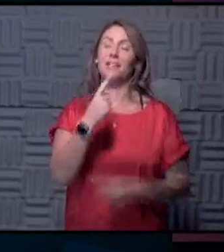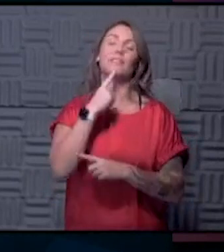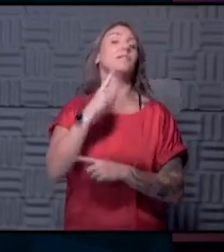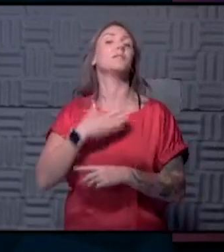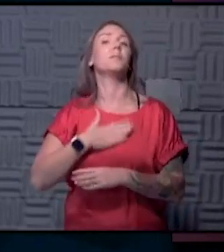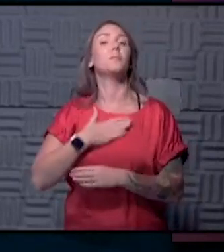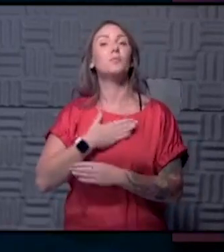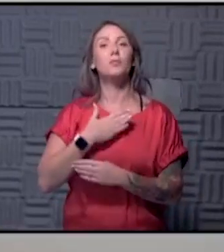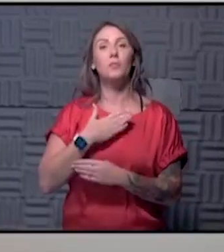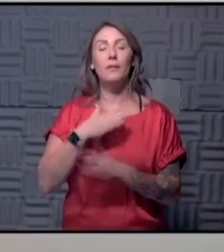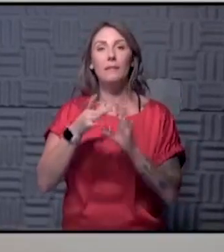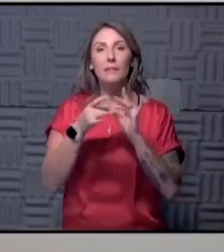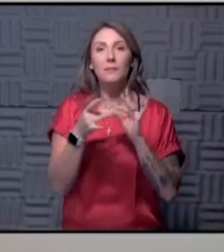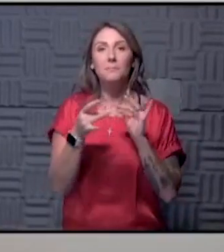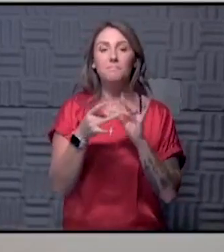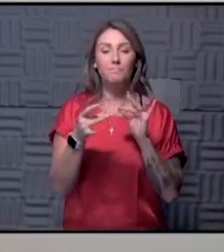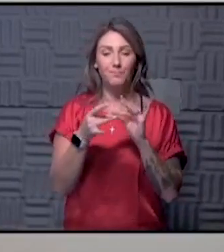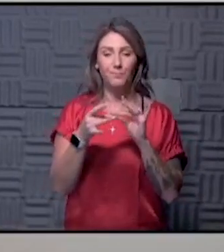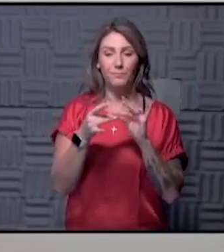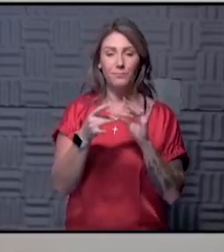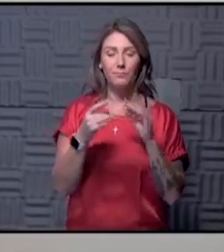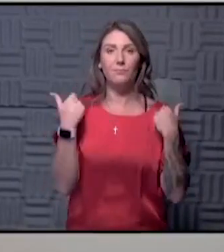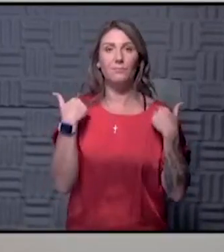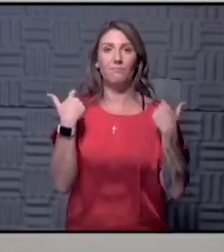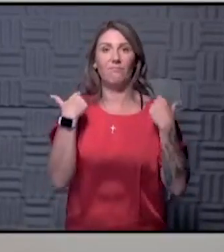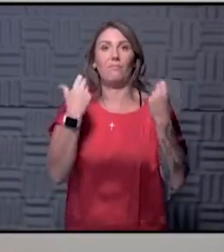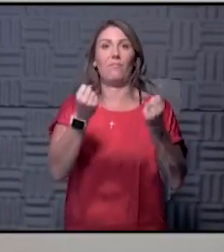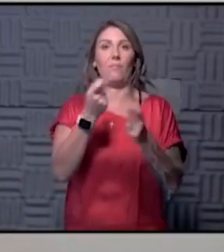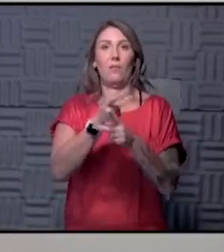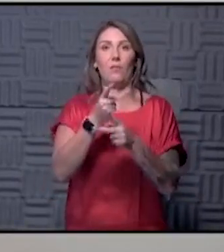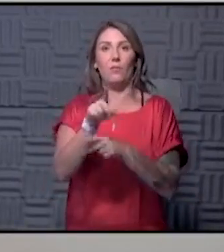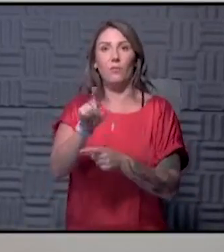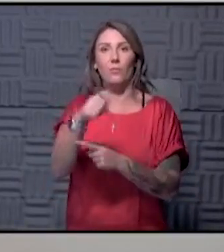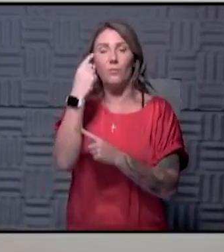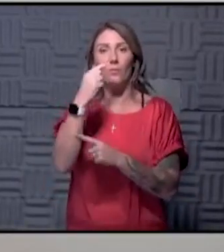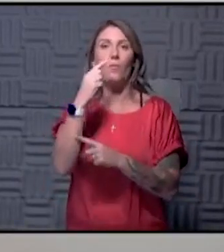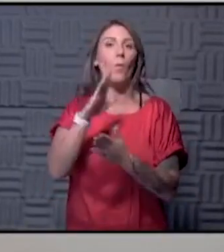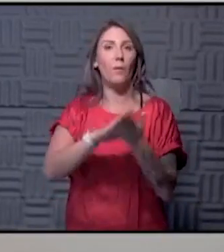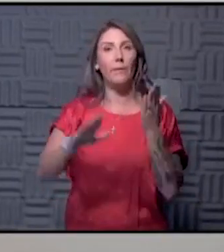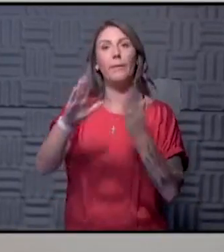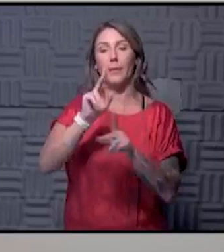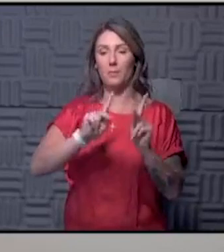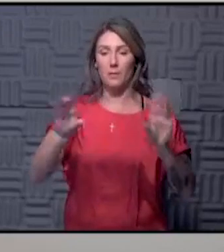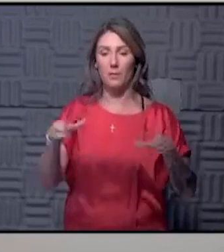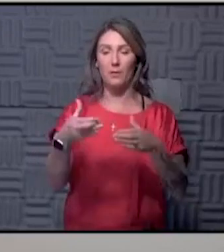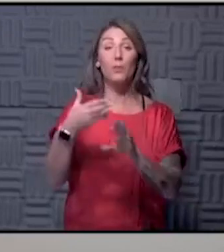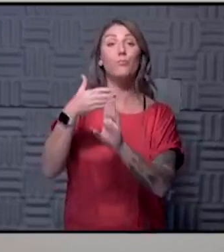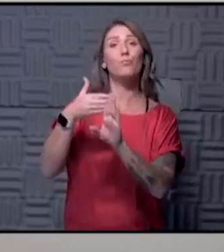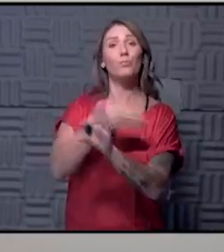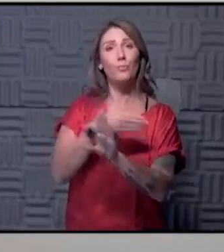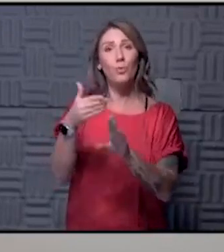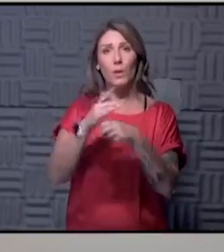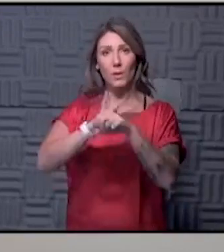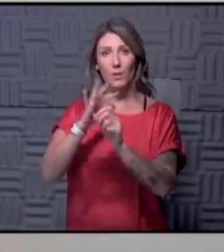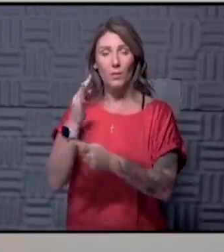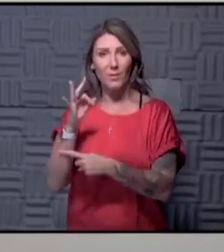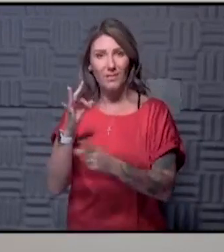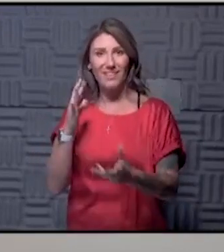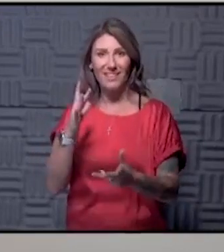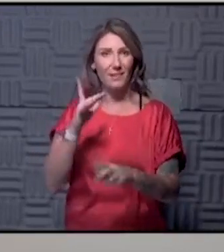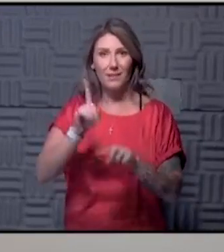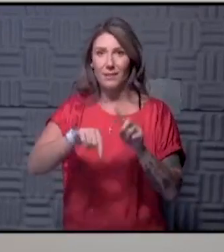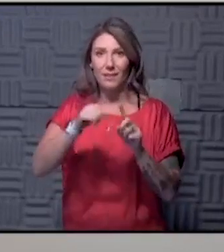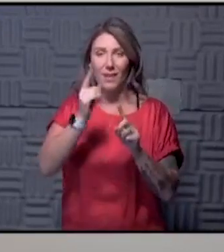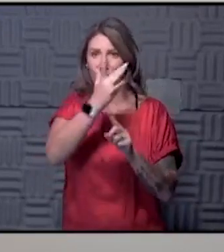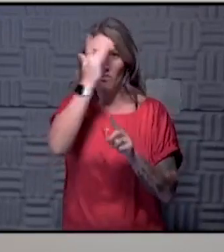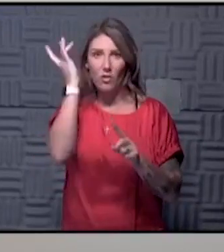And also to note, we've got healthcare needs for the campus population that existed pre-COVID that we also can't forget about. And so I think